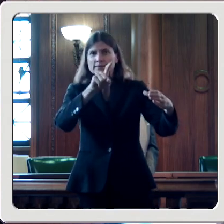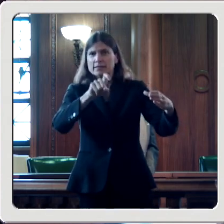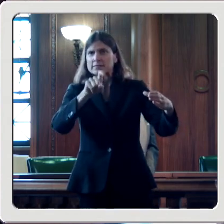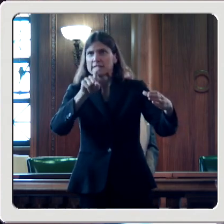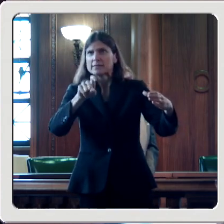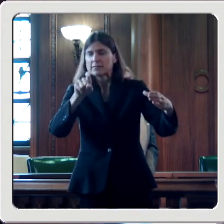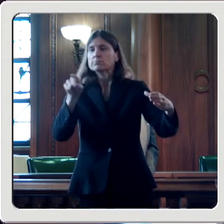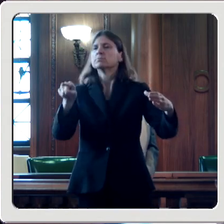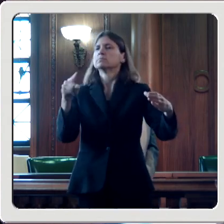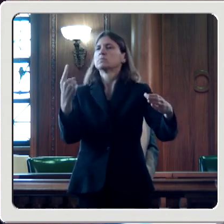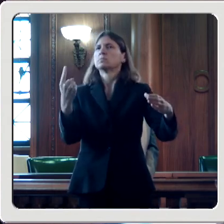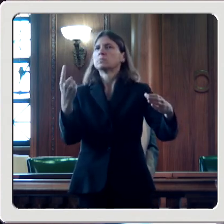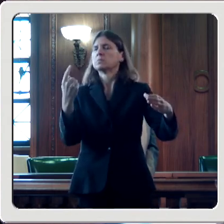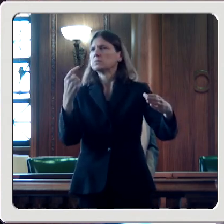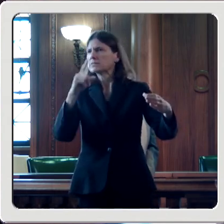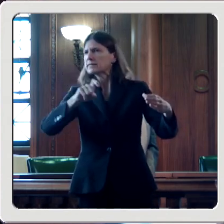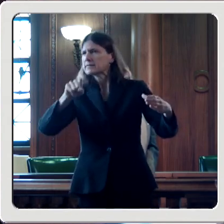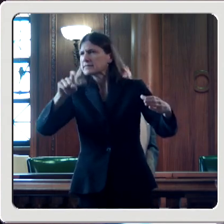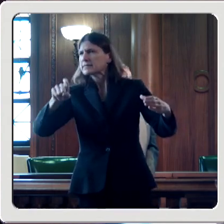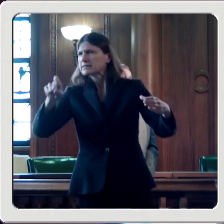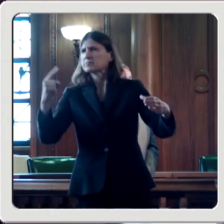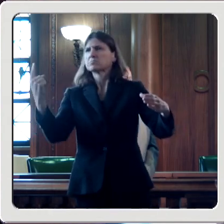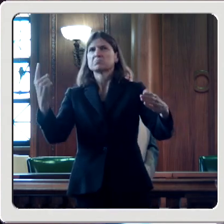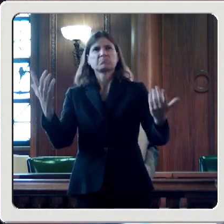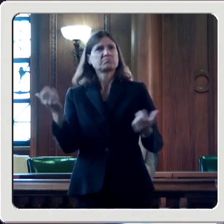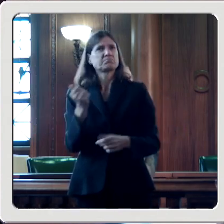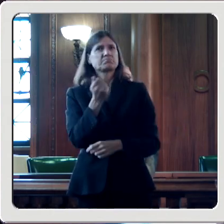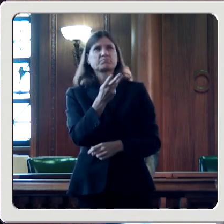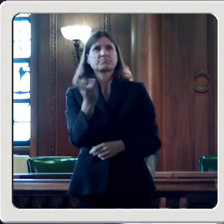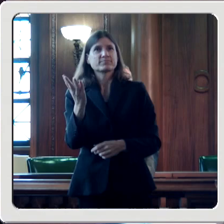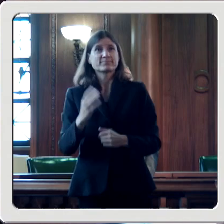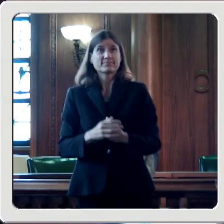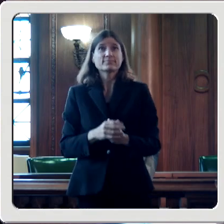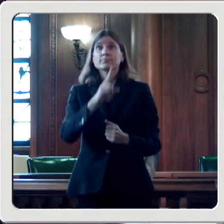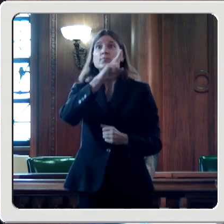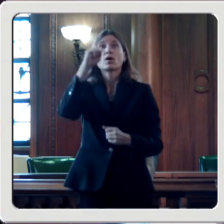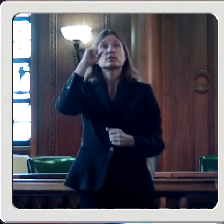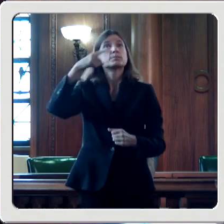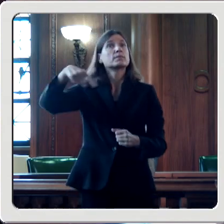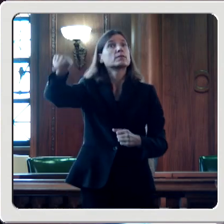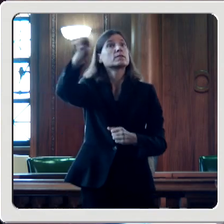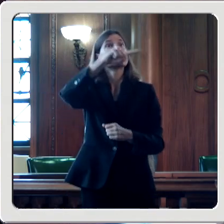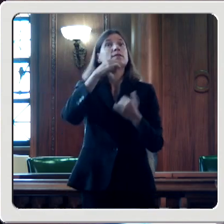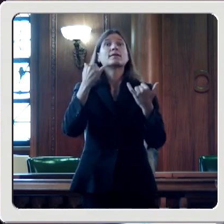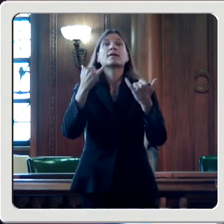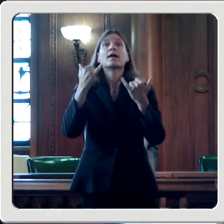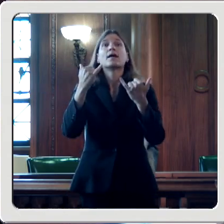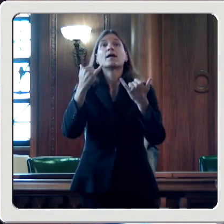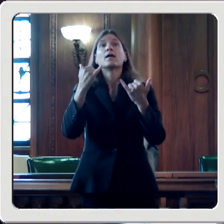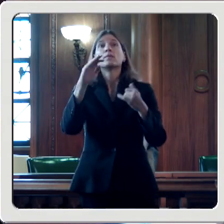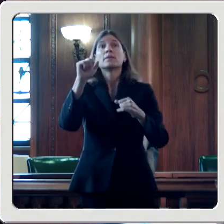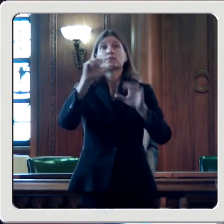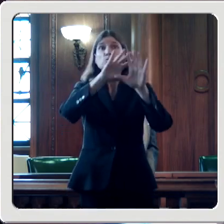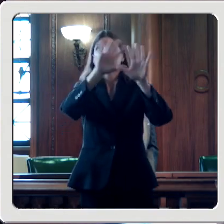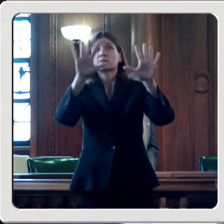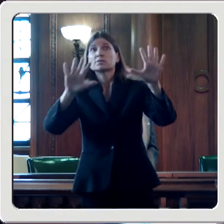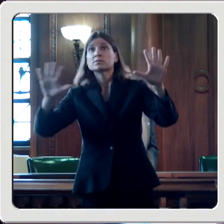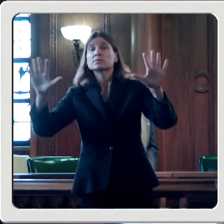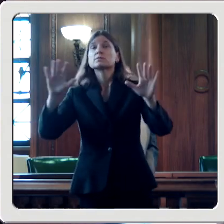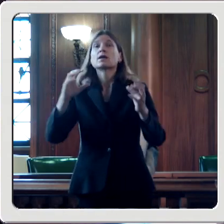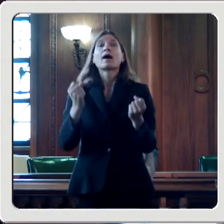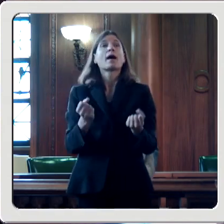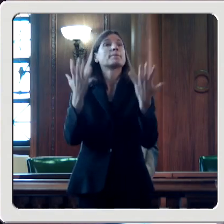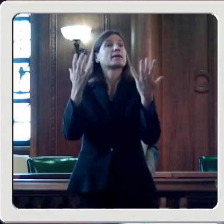in hospitalized patients to 315 as of the latest report, and only 50 patients